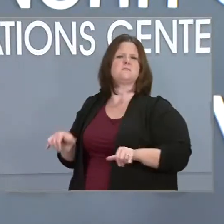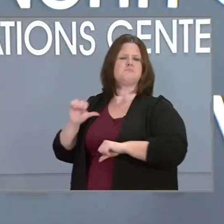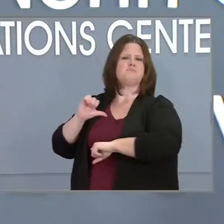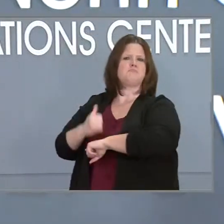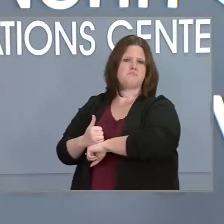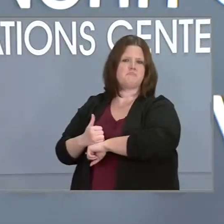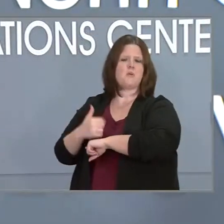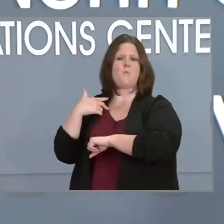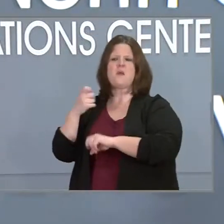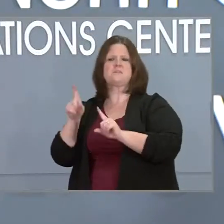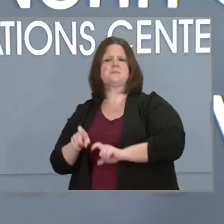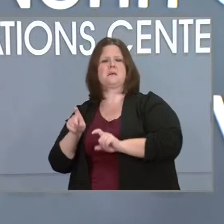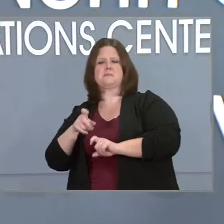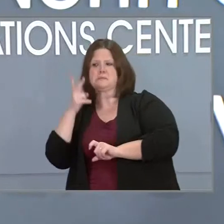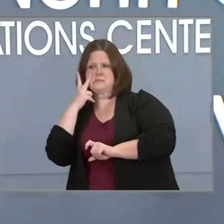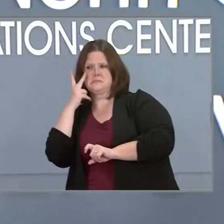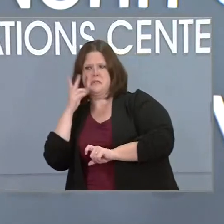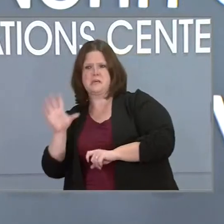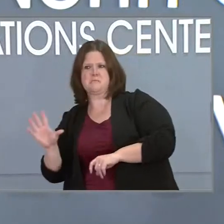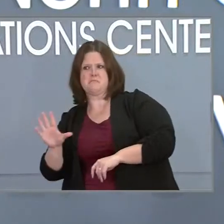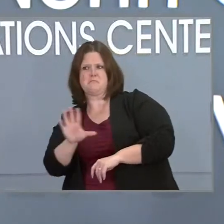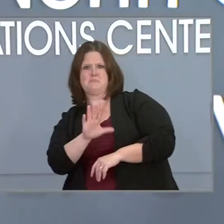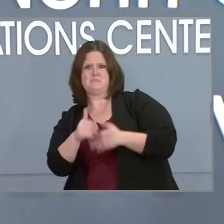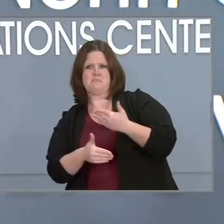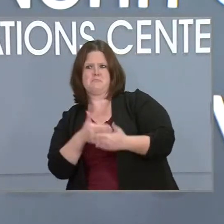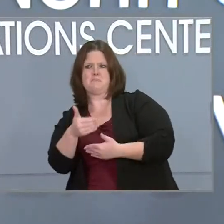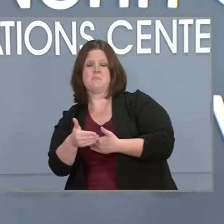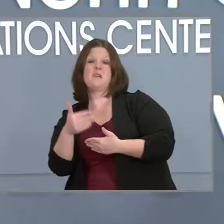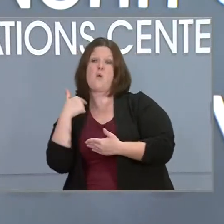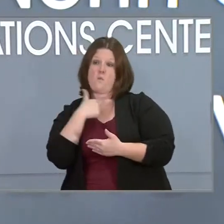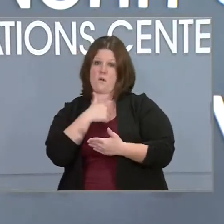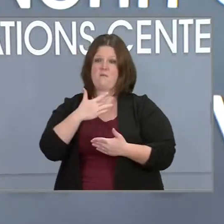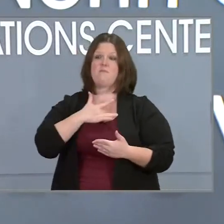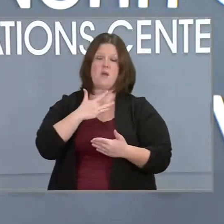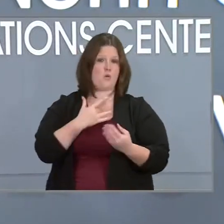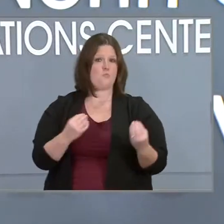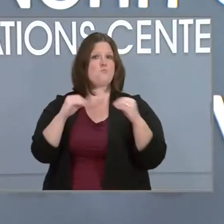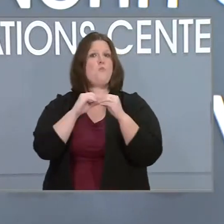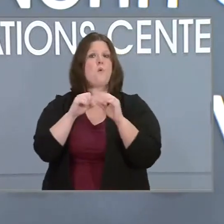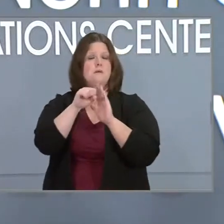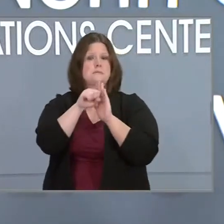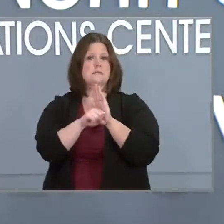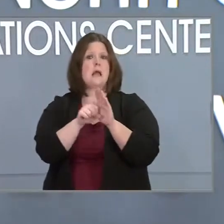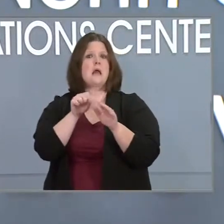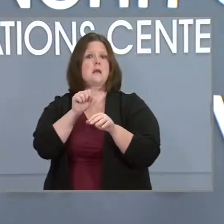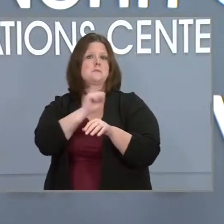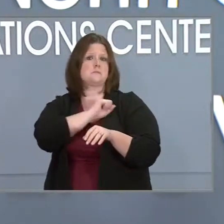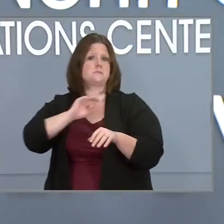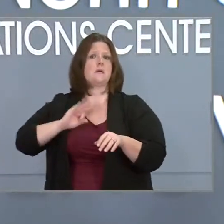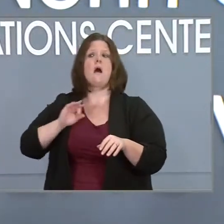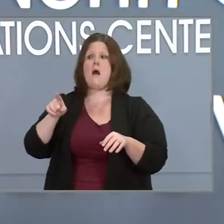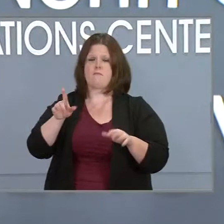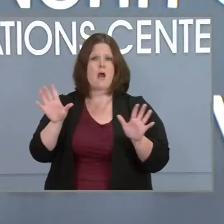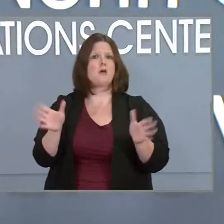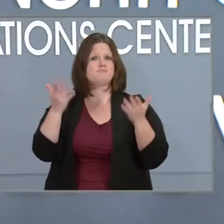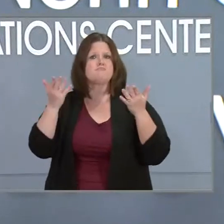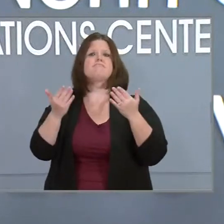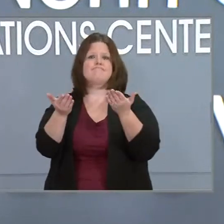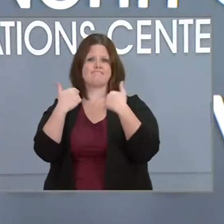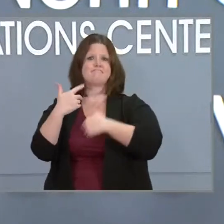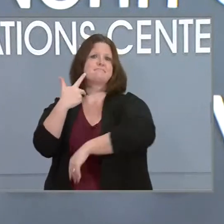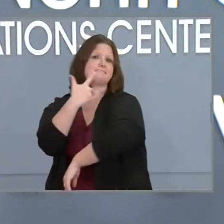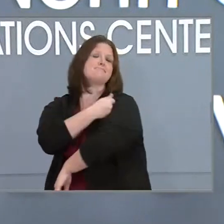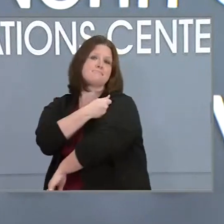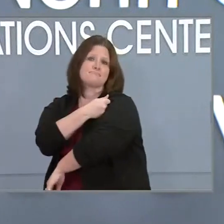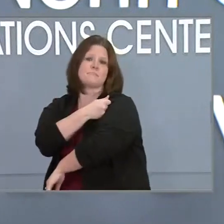more state employees to step up and get vaccinated. So we'll look at what the feds do over the next couple of